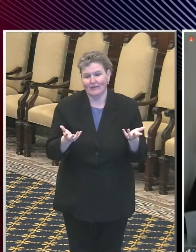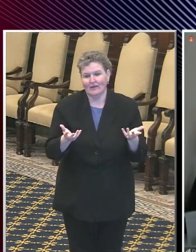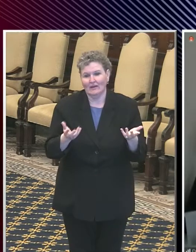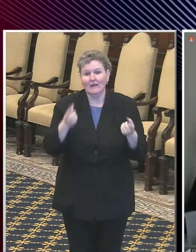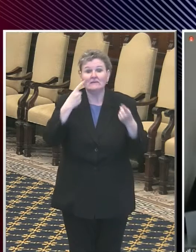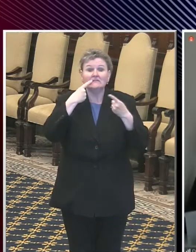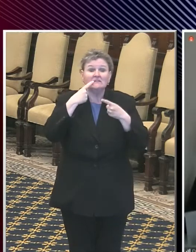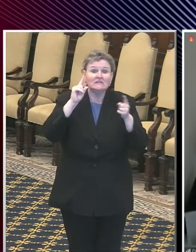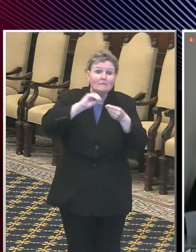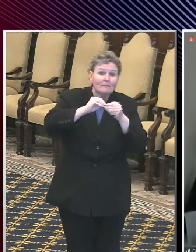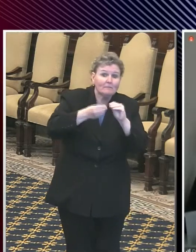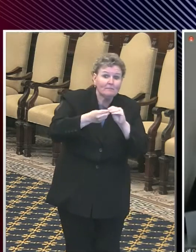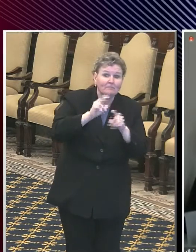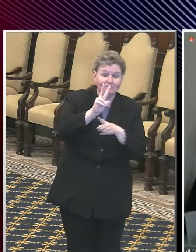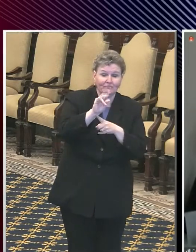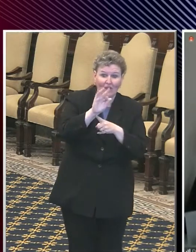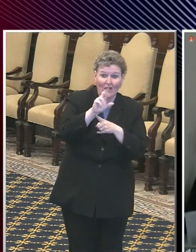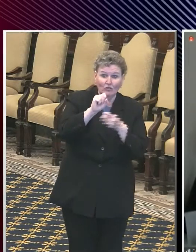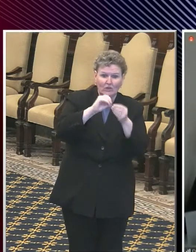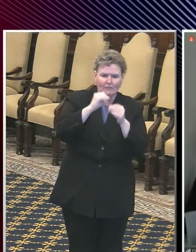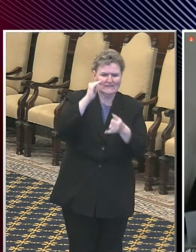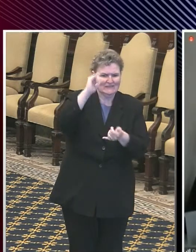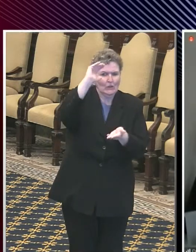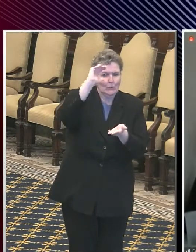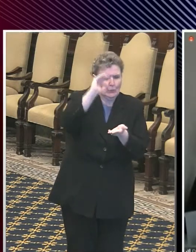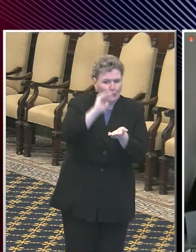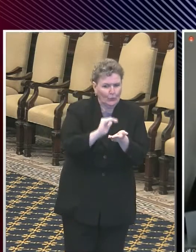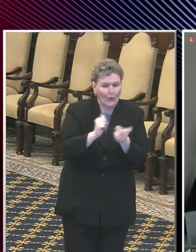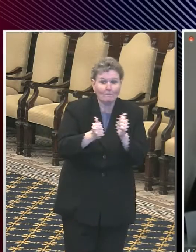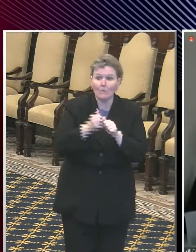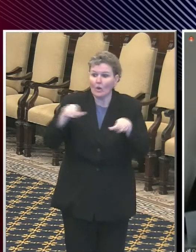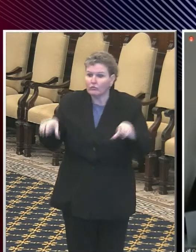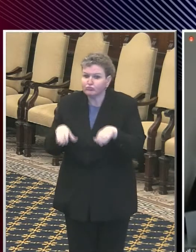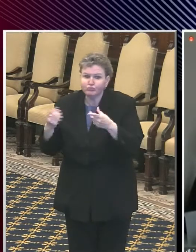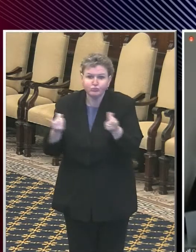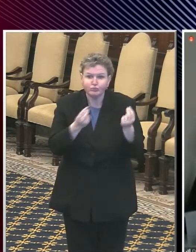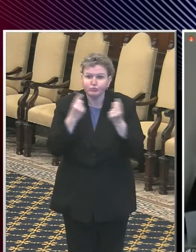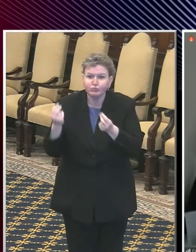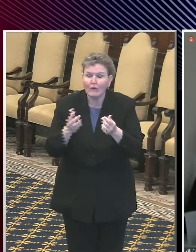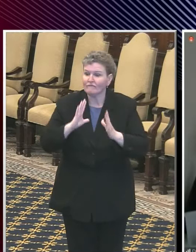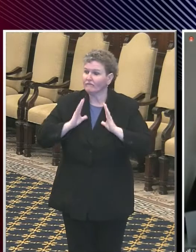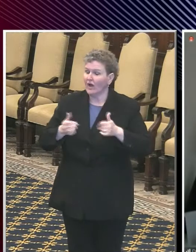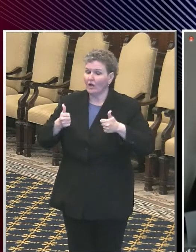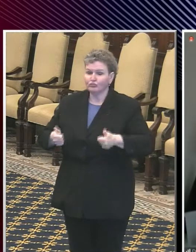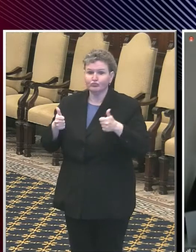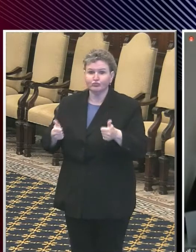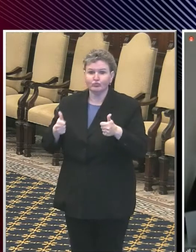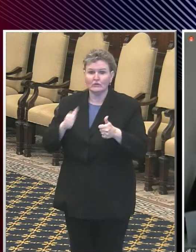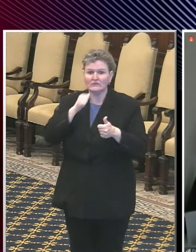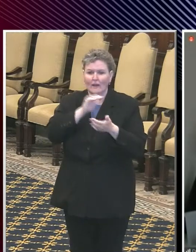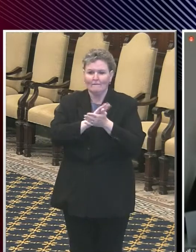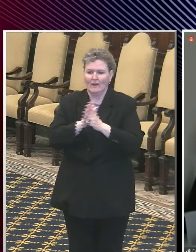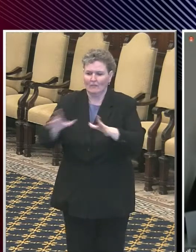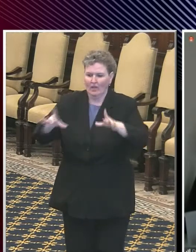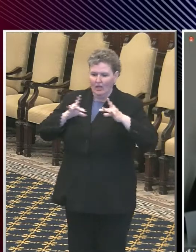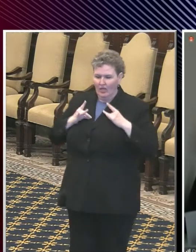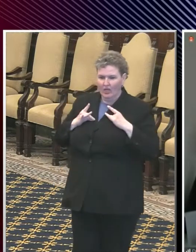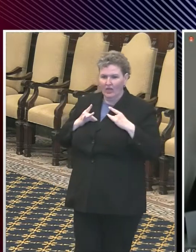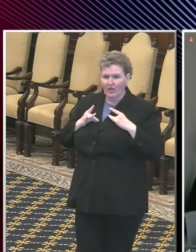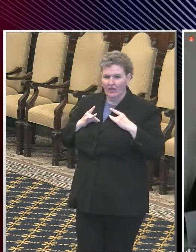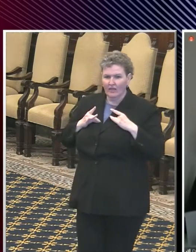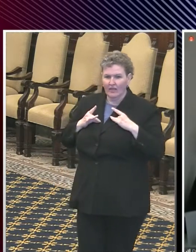infection, find out who they might have been close to, so who they might have exposed the infection to, and then contacting those contacts, those people that they are